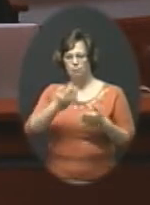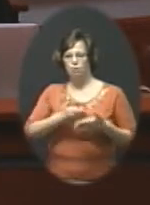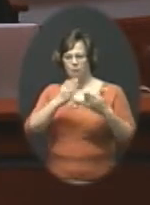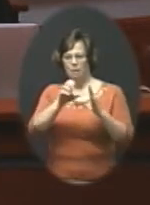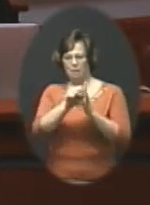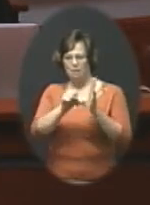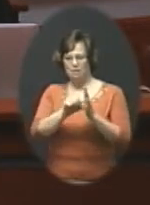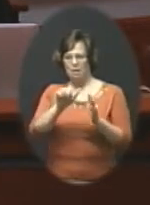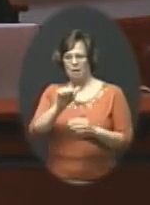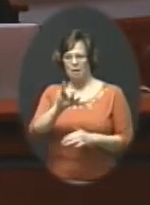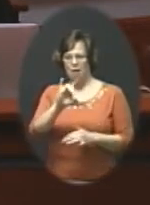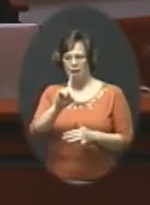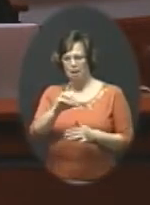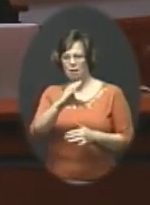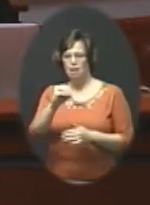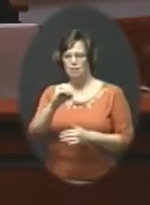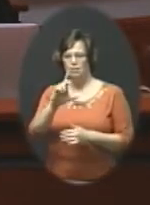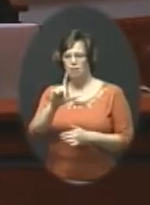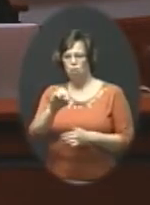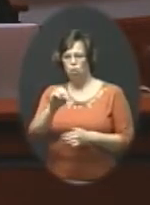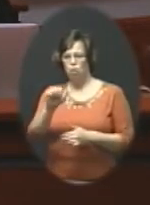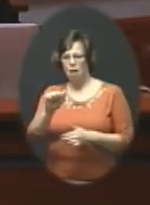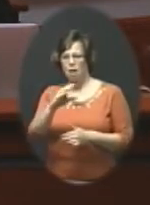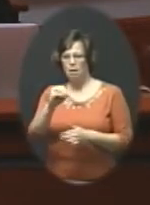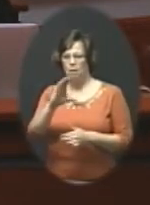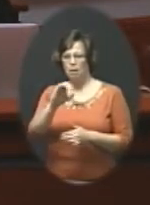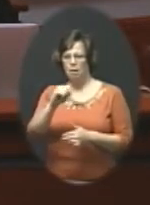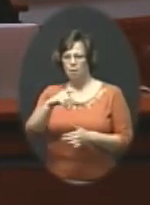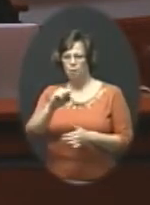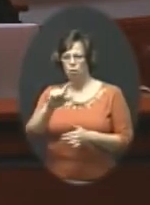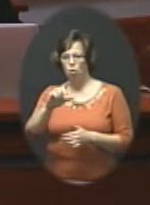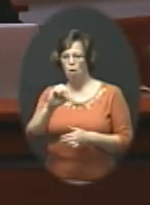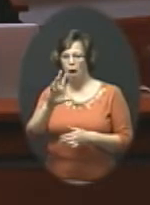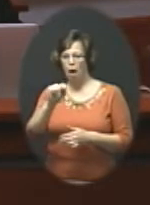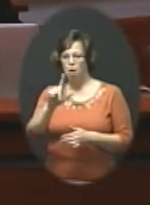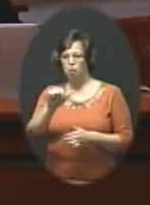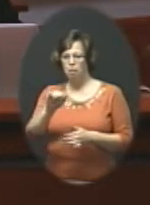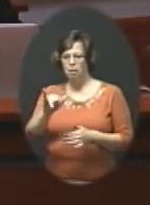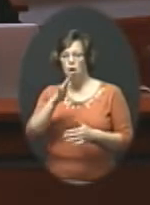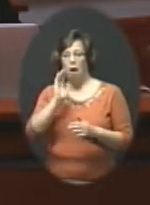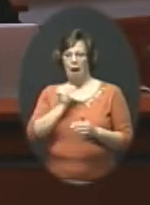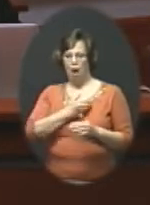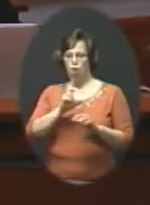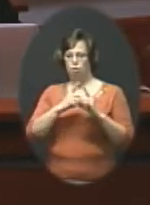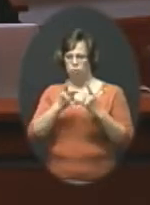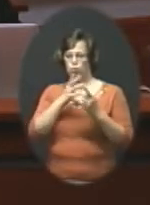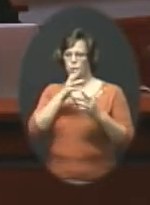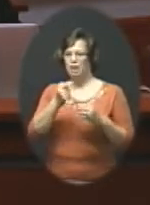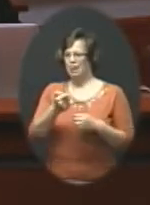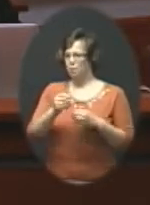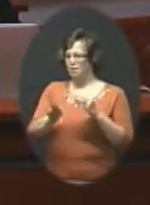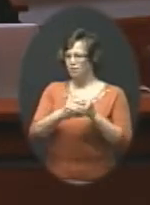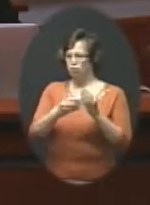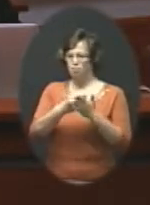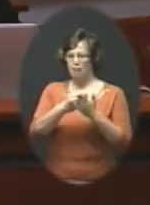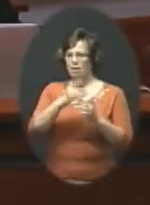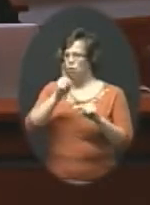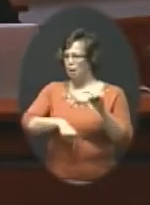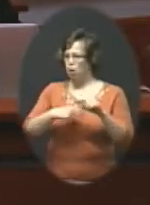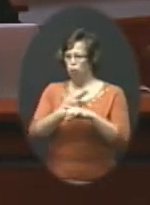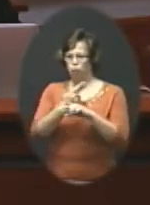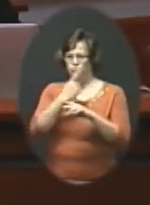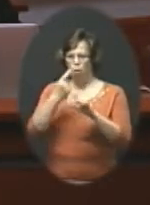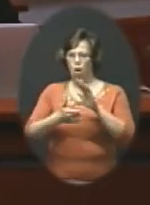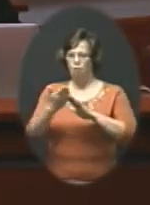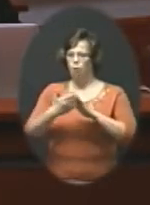LOB and the capital outlay. So again, for our district, we would get a little bit of extra money in capital outlay, which cannot be used for operating